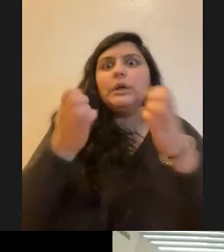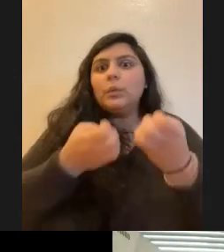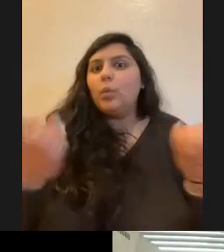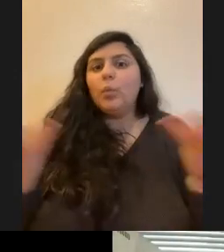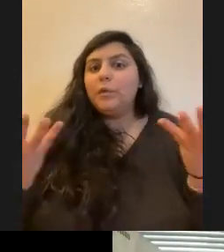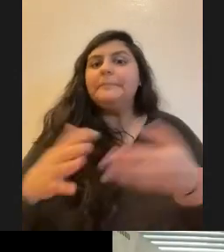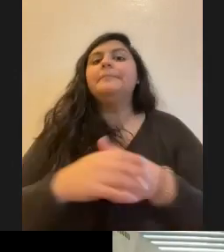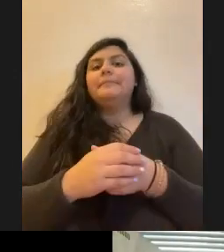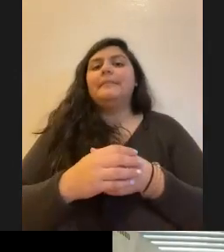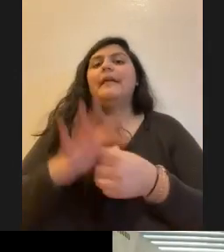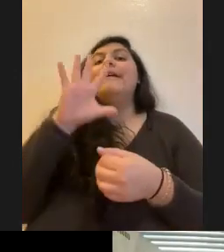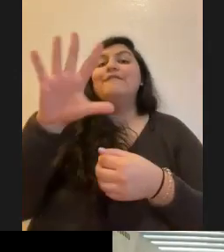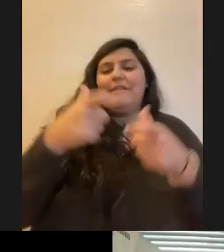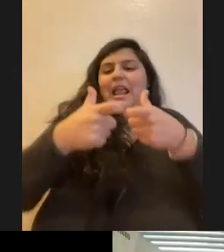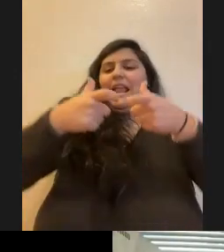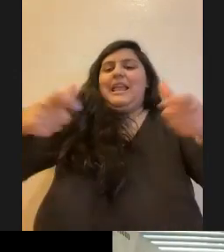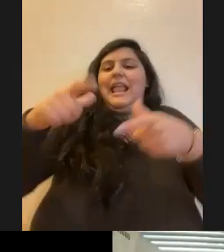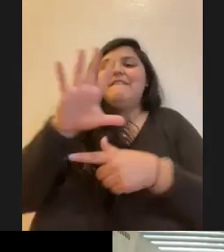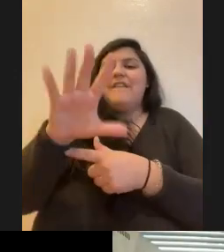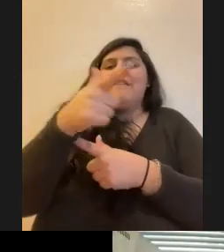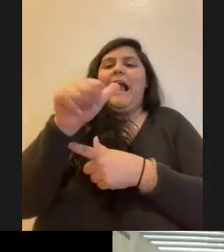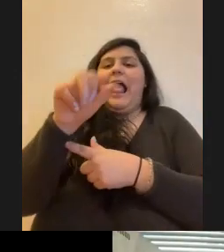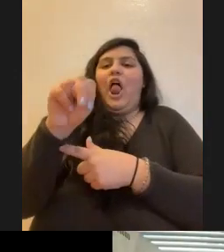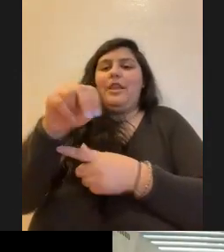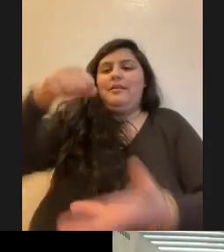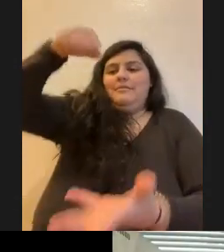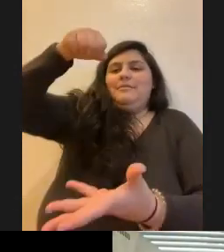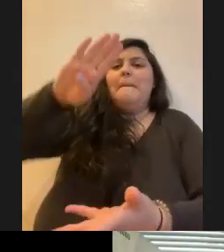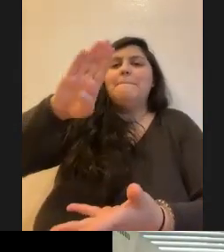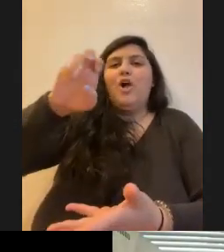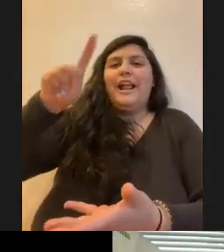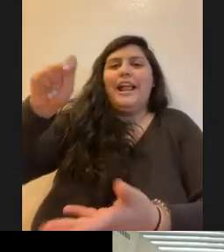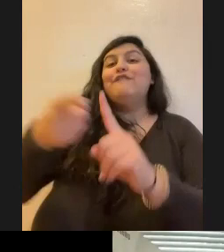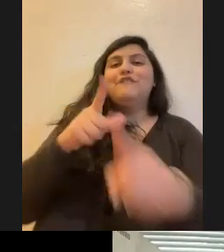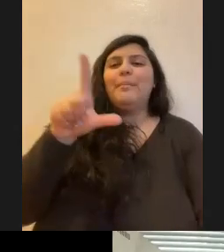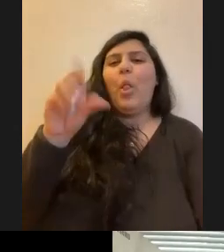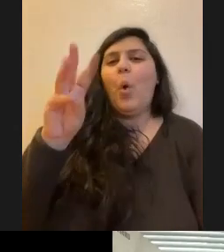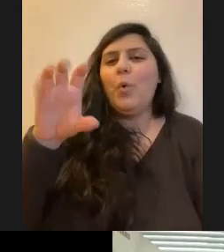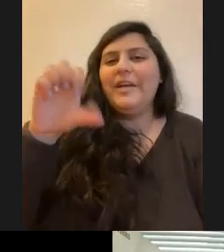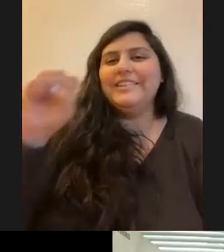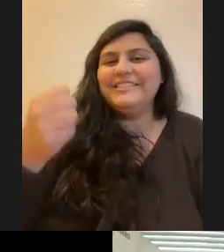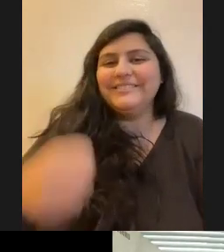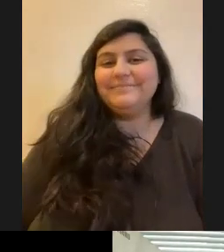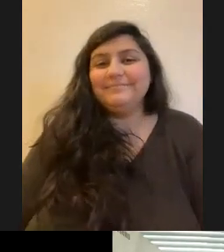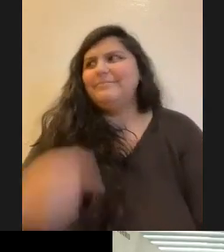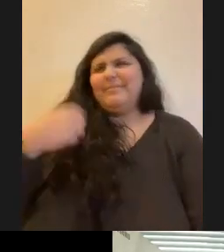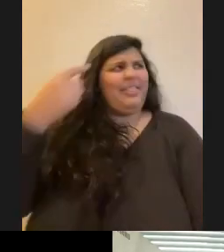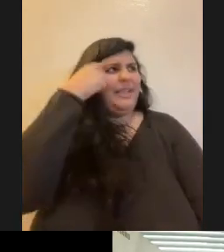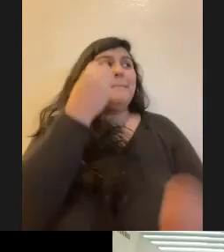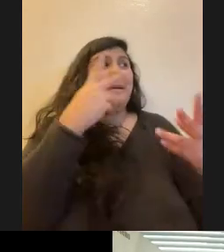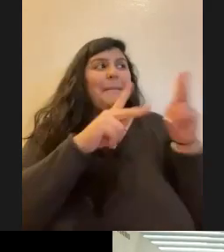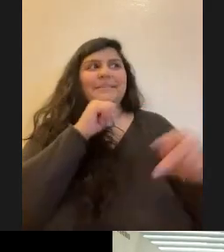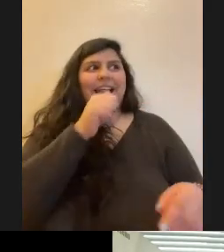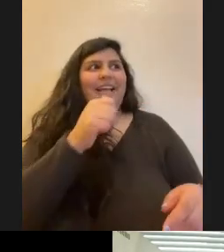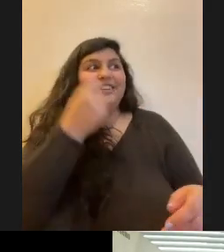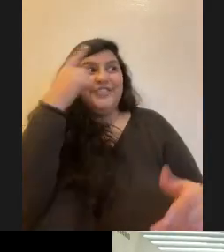a 5-gallon bucket that we got at Lowe's. I think people underestimate how many scientists are using those 5-gallon buckets. Yeah,